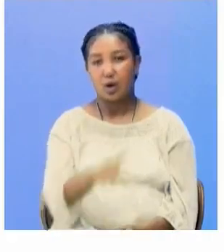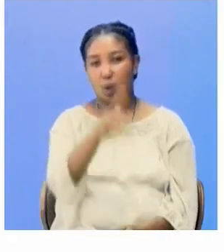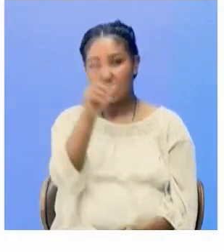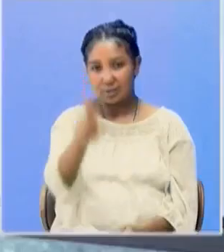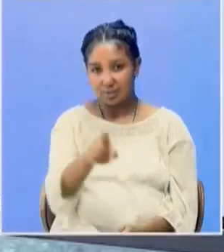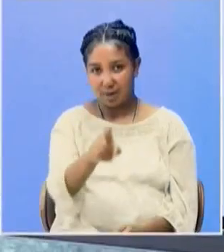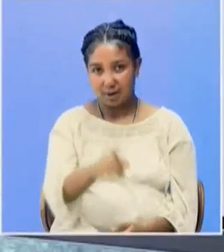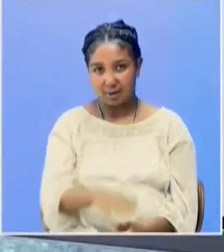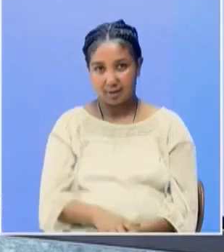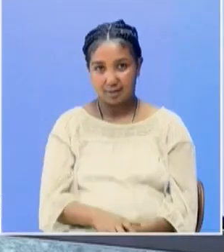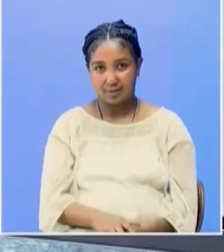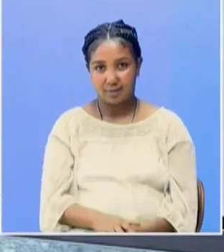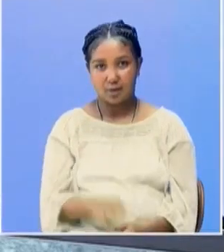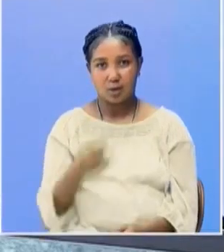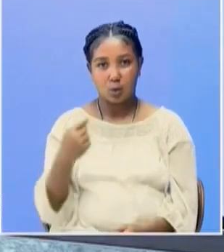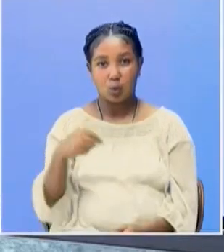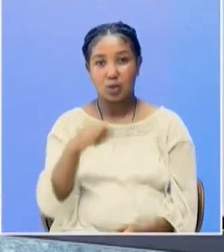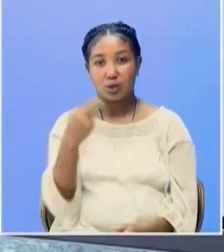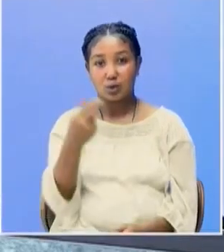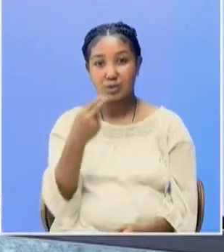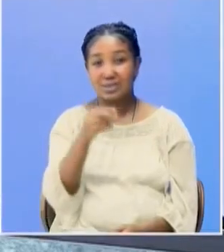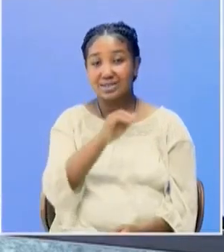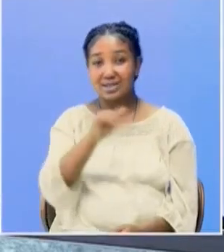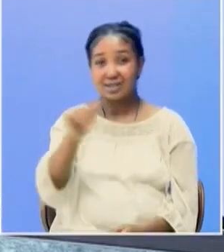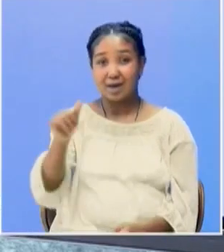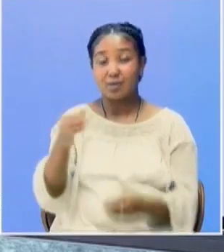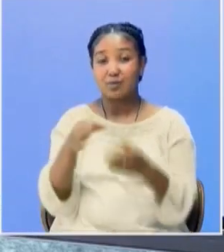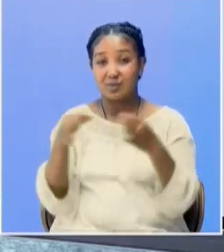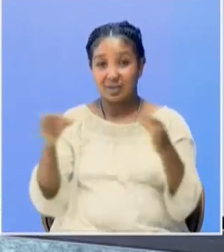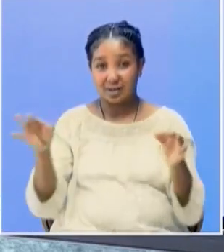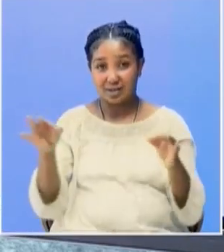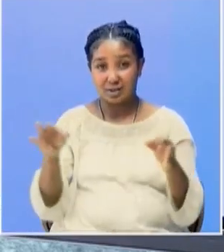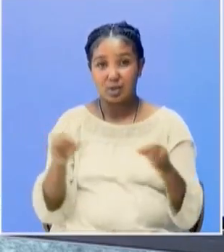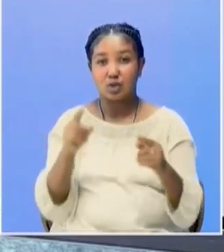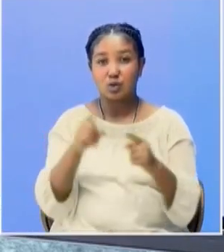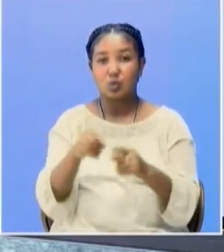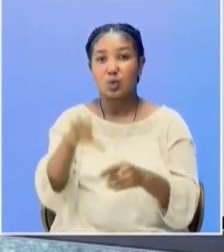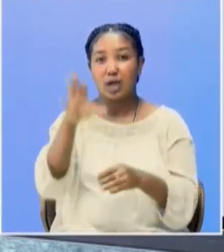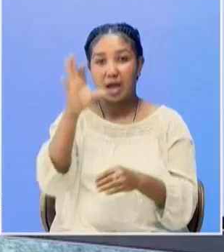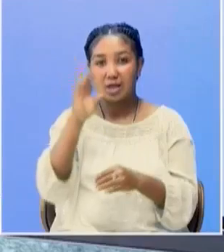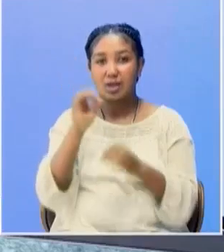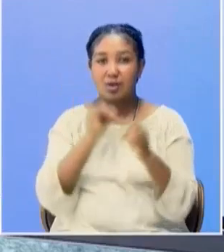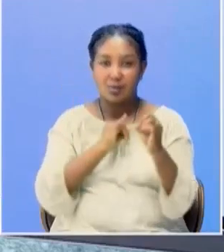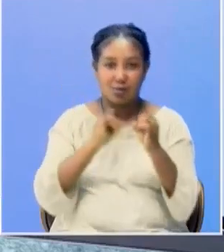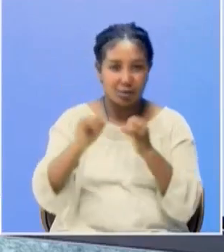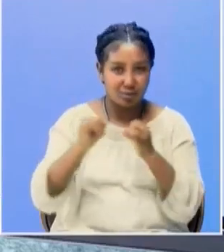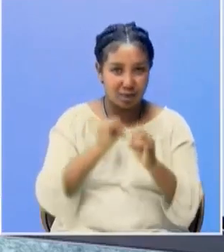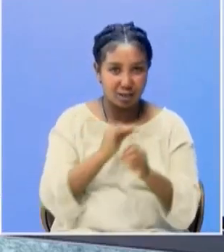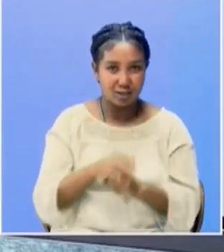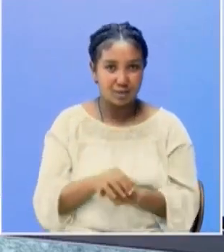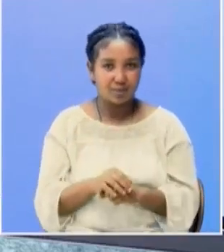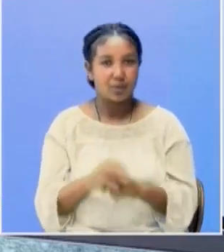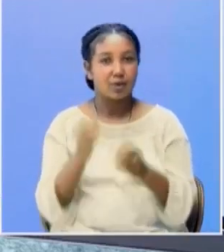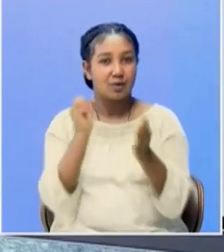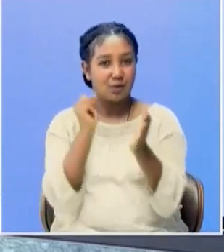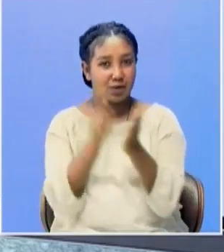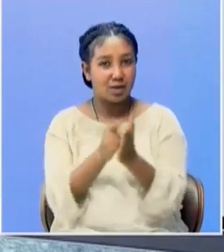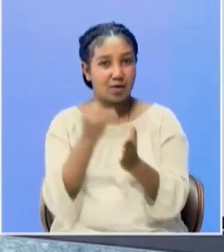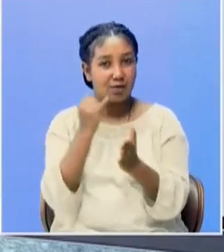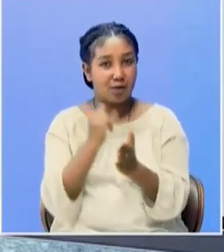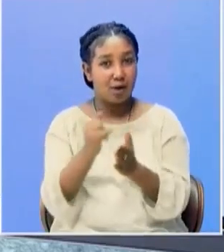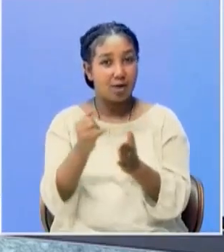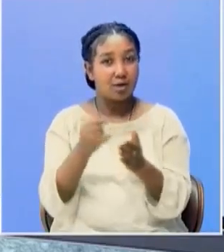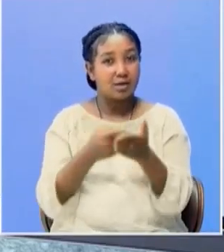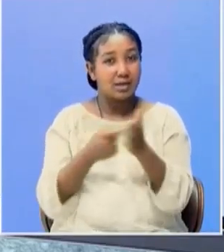mark? We use such kinds of sentence to get some information. For example, if you are